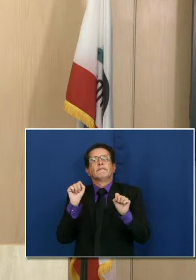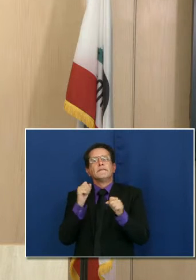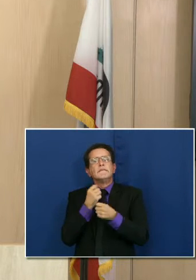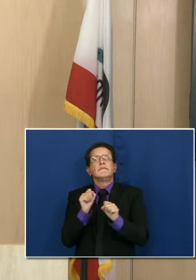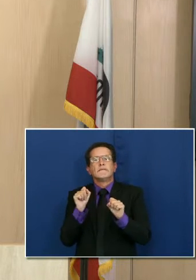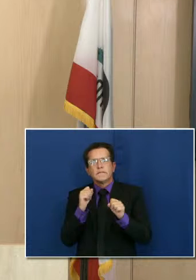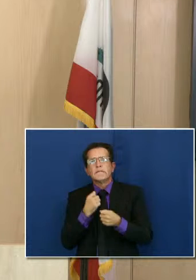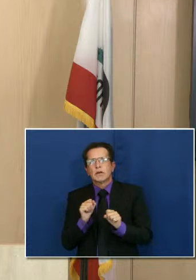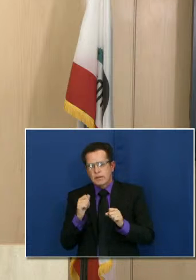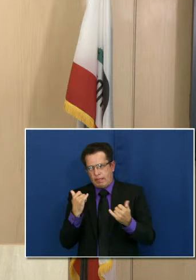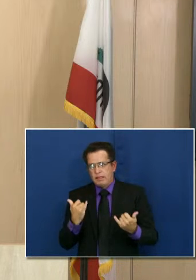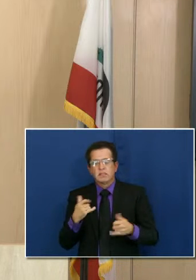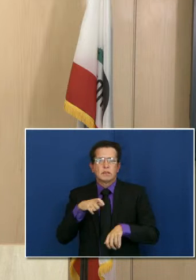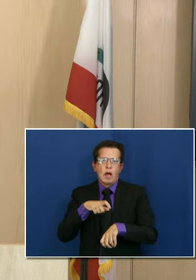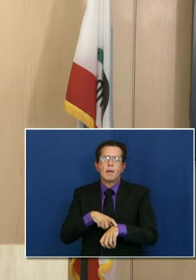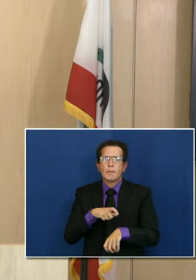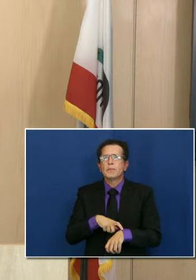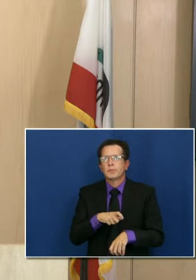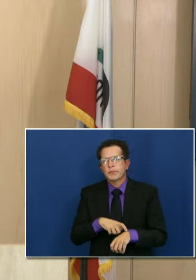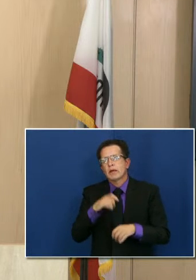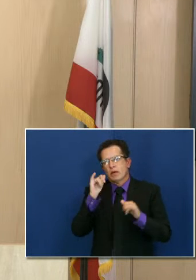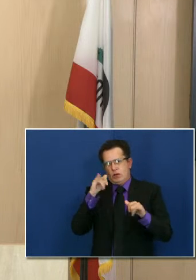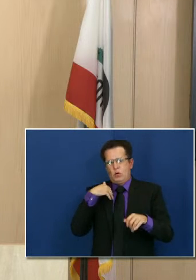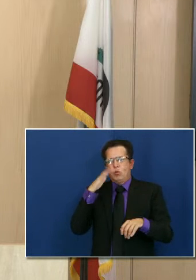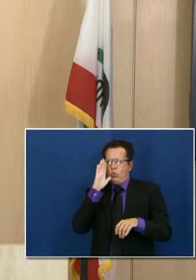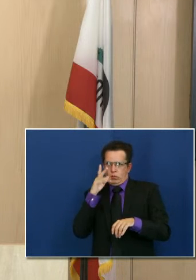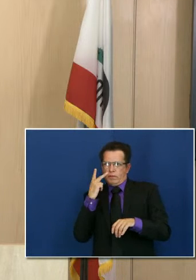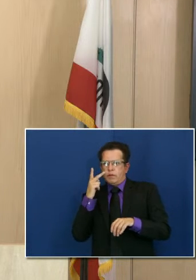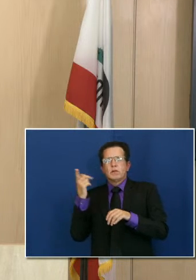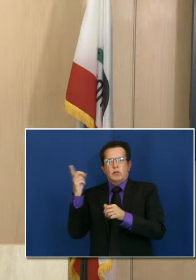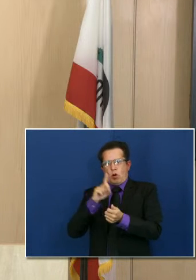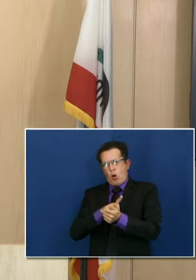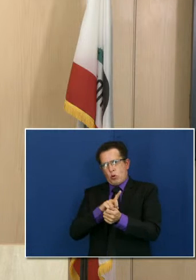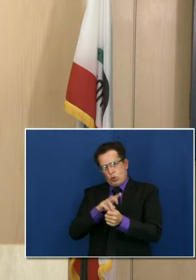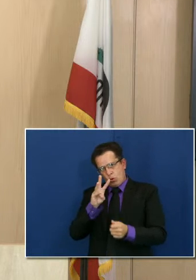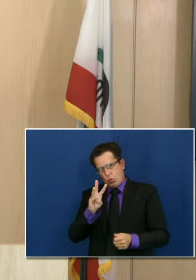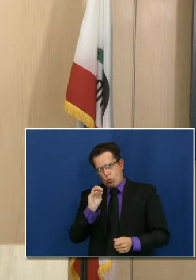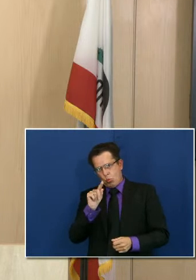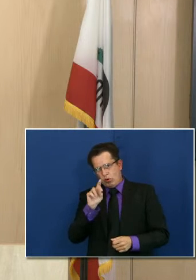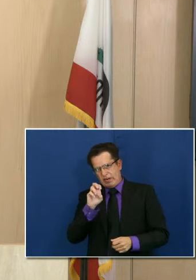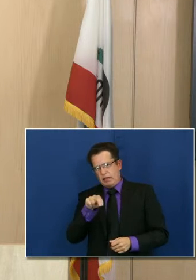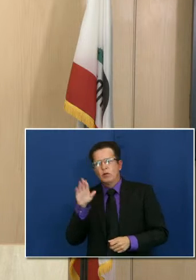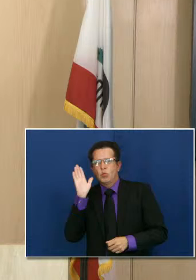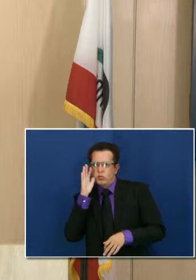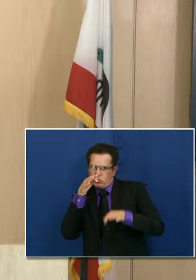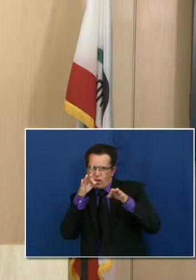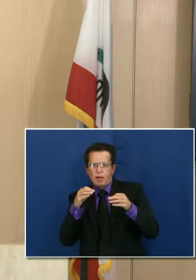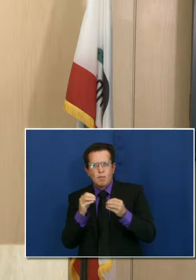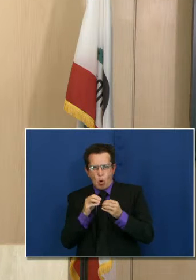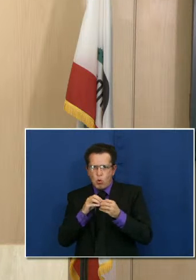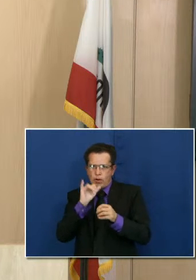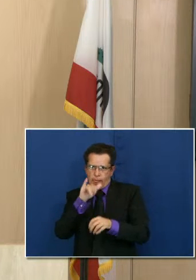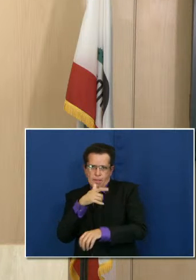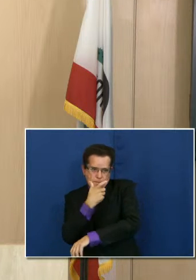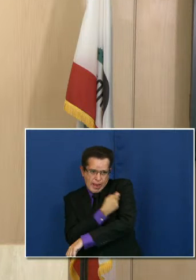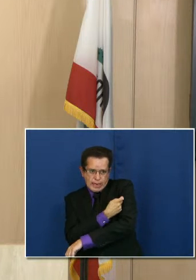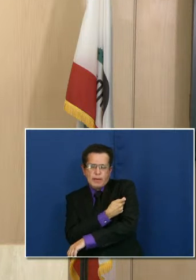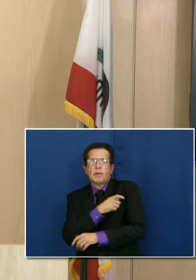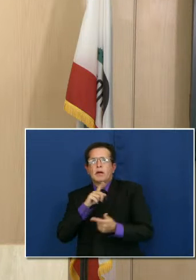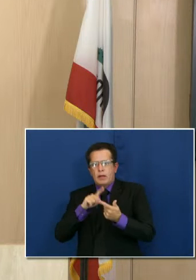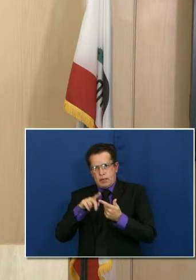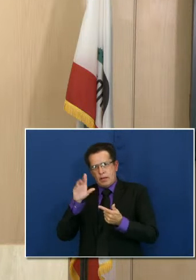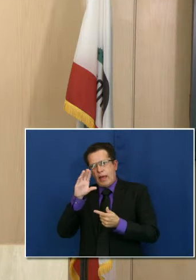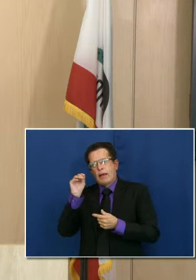measures. We're going to hear more about the vaccination efforts from Dr. Wooten today, and we'll get an update on the pandemic from her and